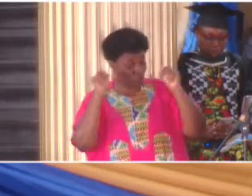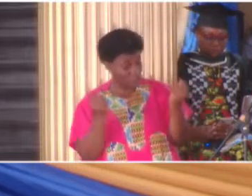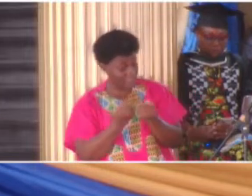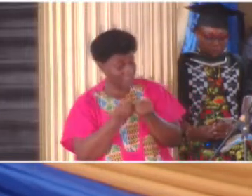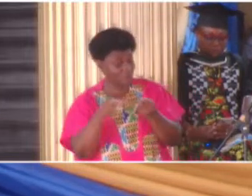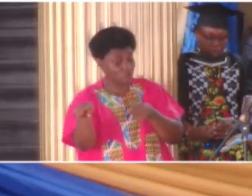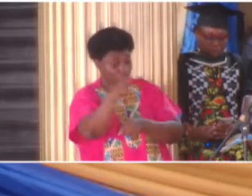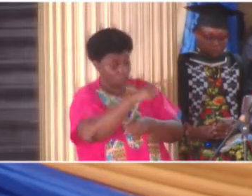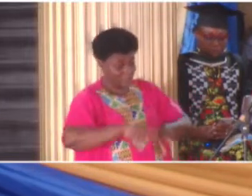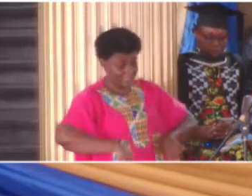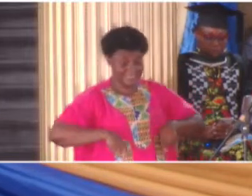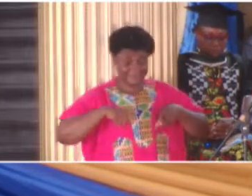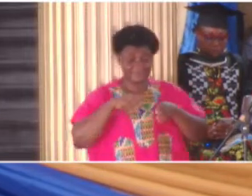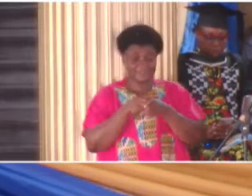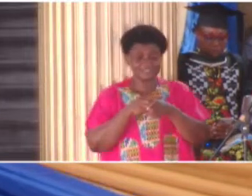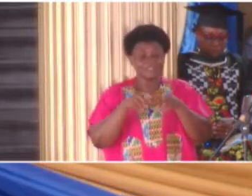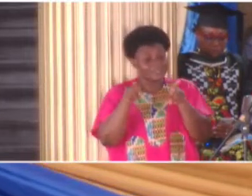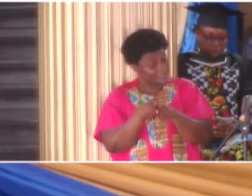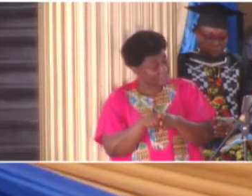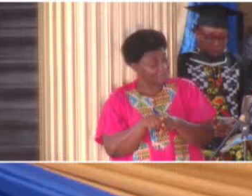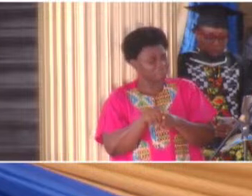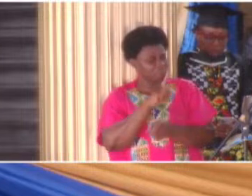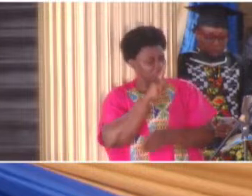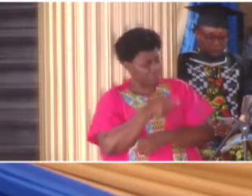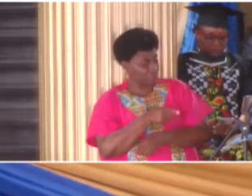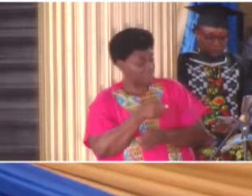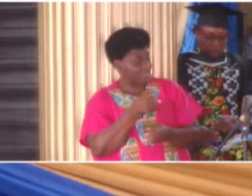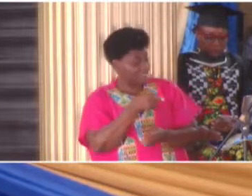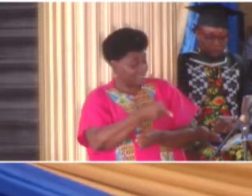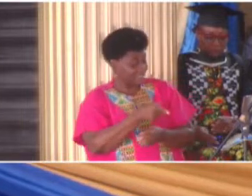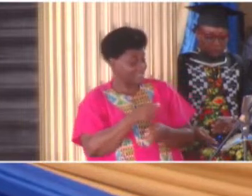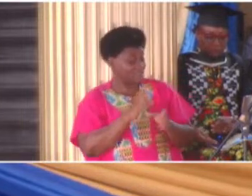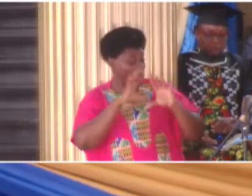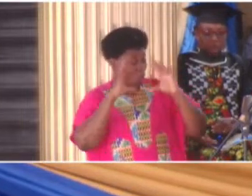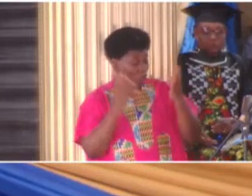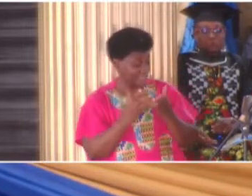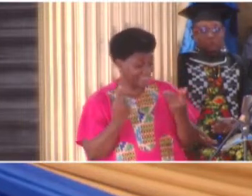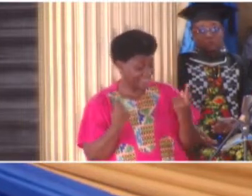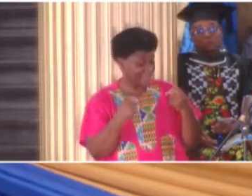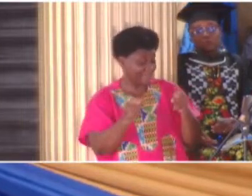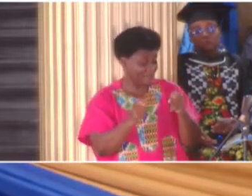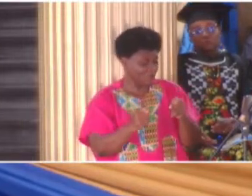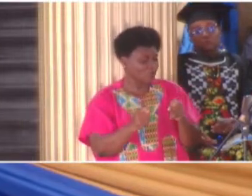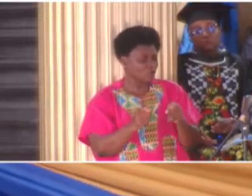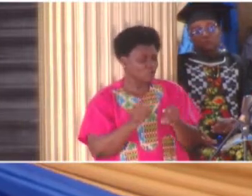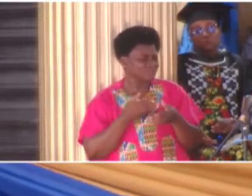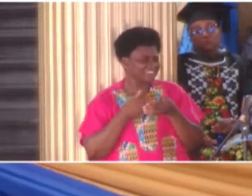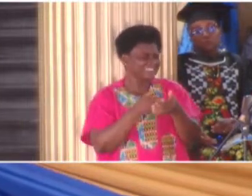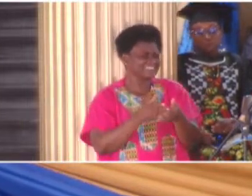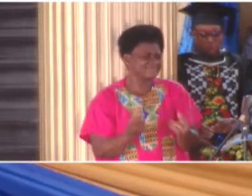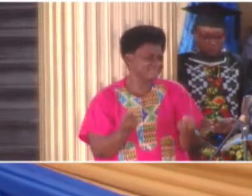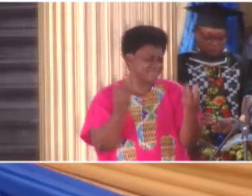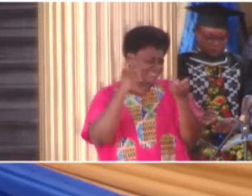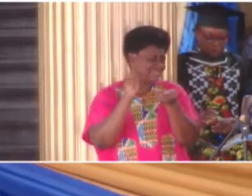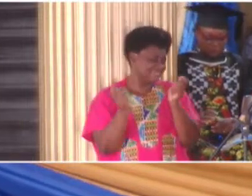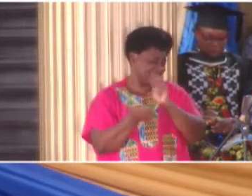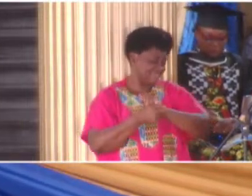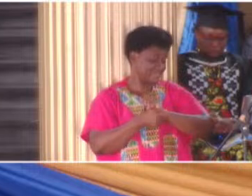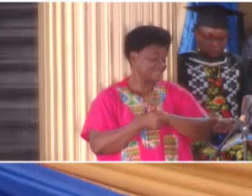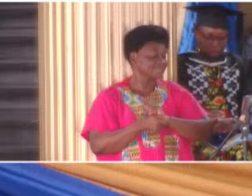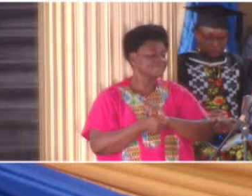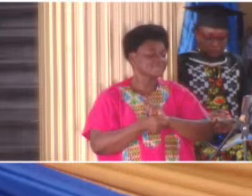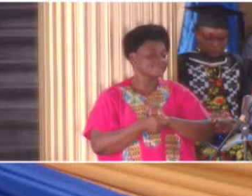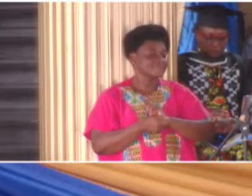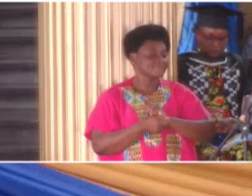you live in. It's through this collective effort that we drive meaningful change. And